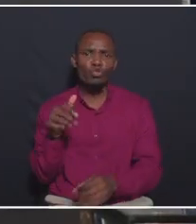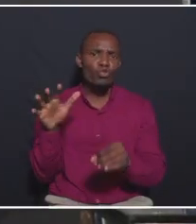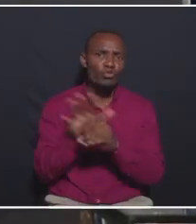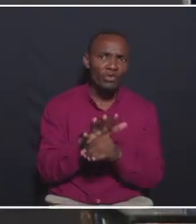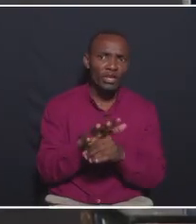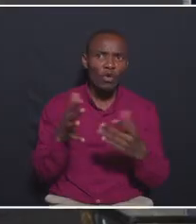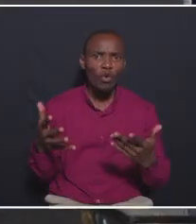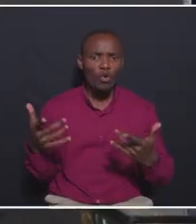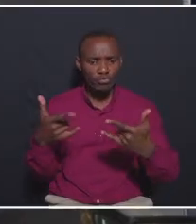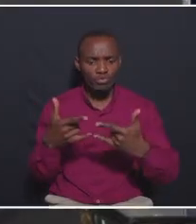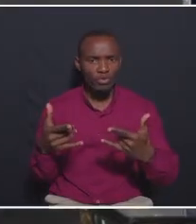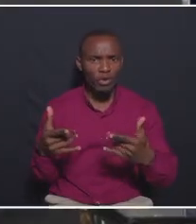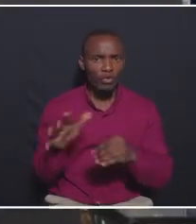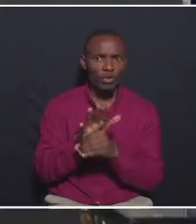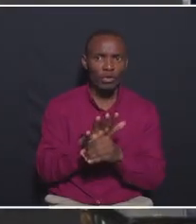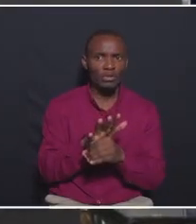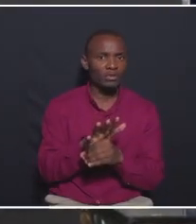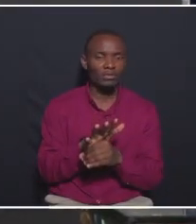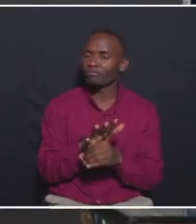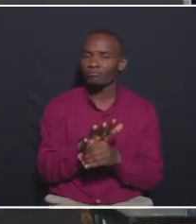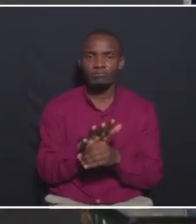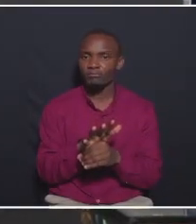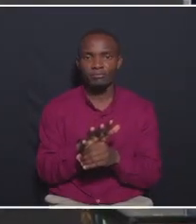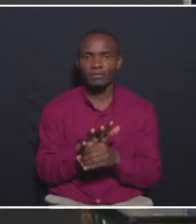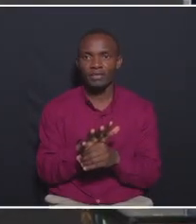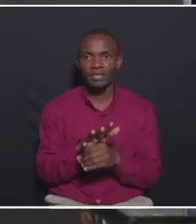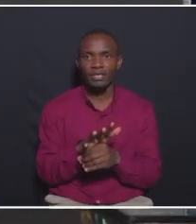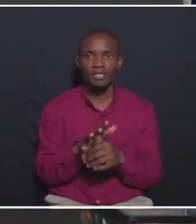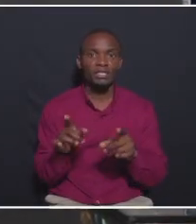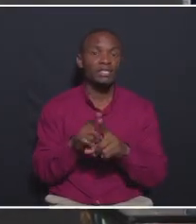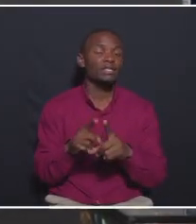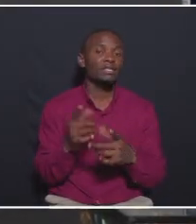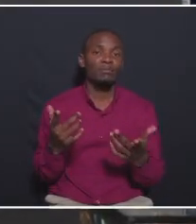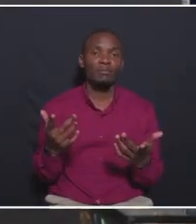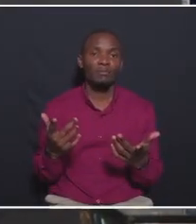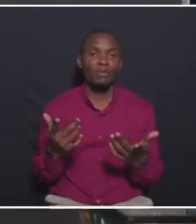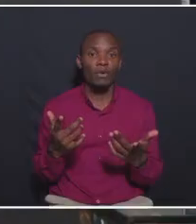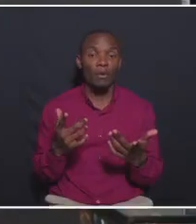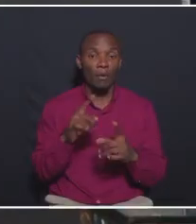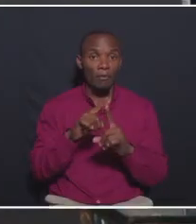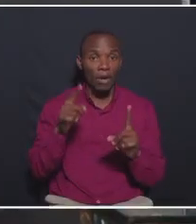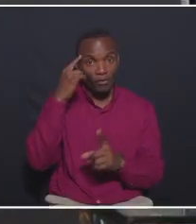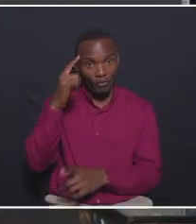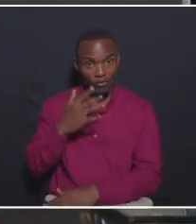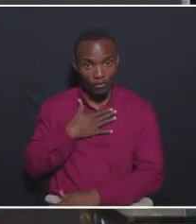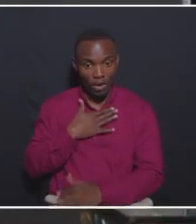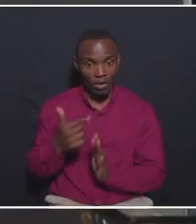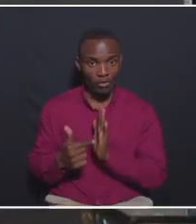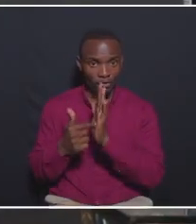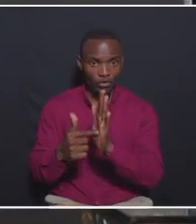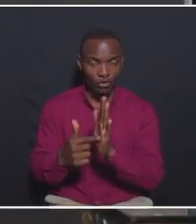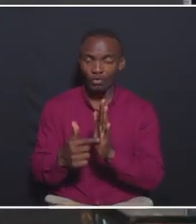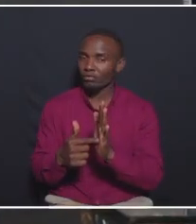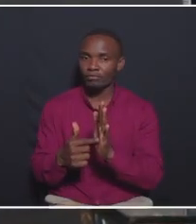people who add music as editors just to fill the gap and, to paste everything. But in MTV, you find